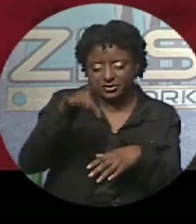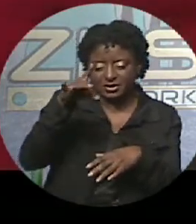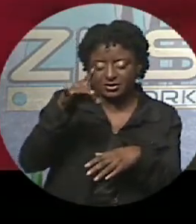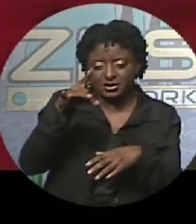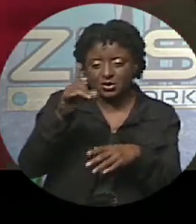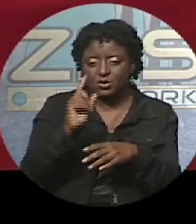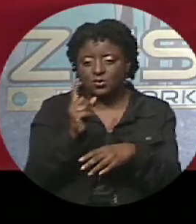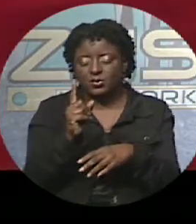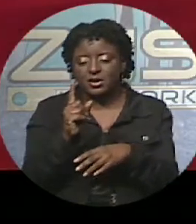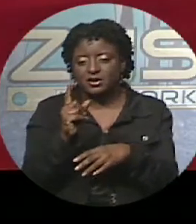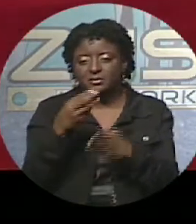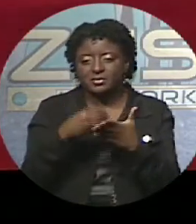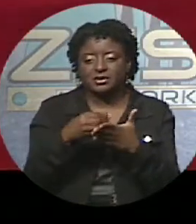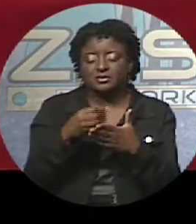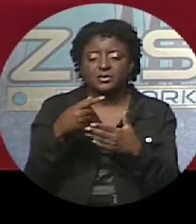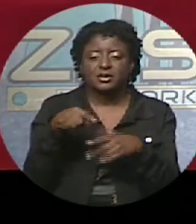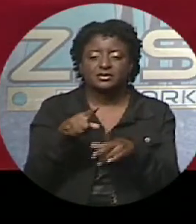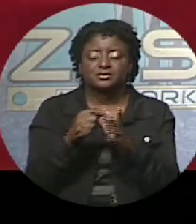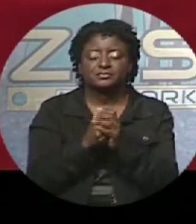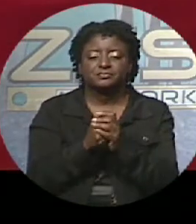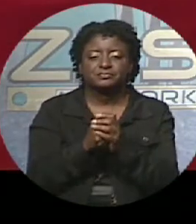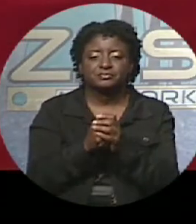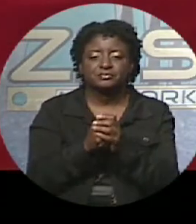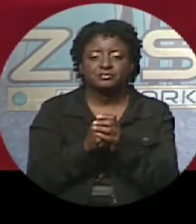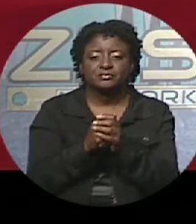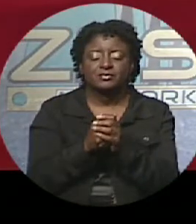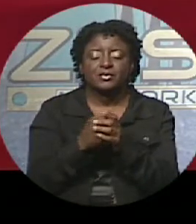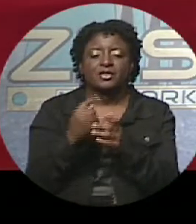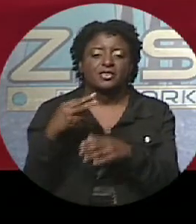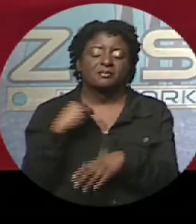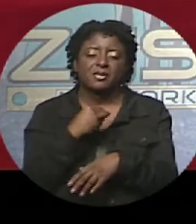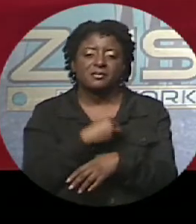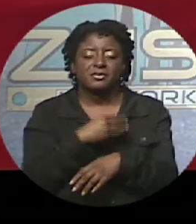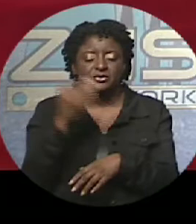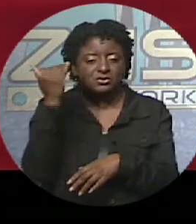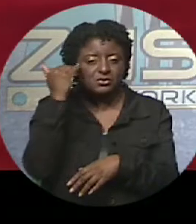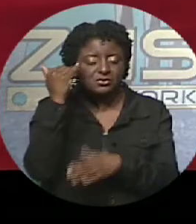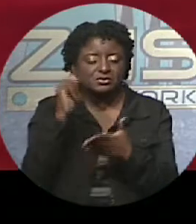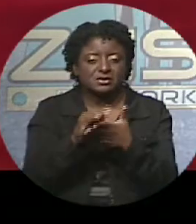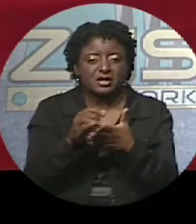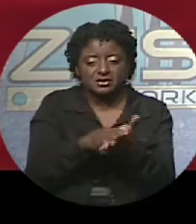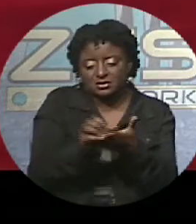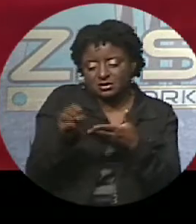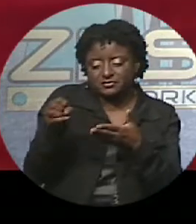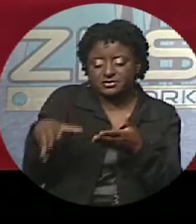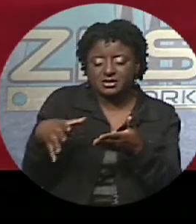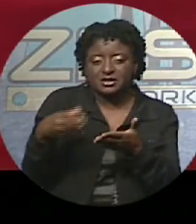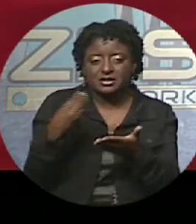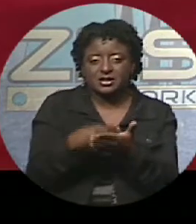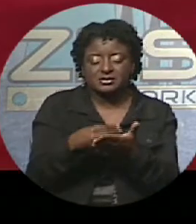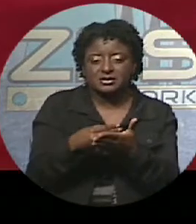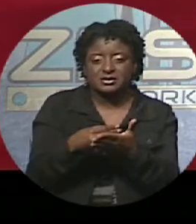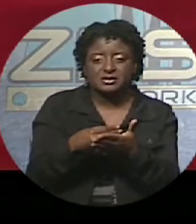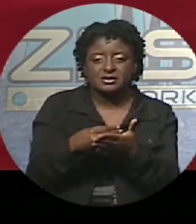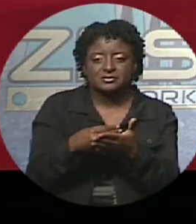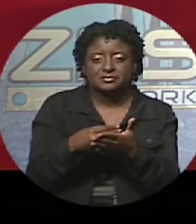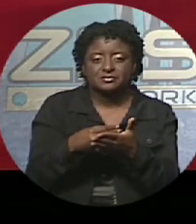Point of order. The member is well aware that the confiscated asset fund is a shared